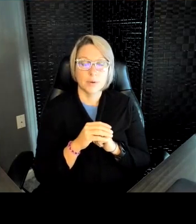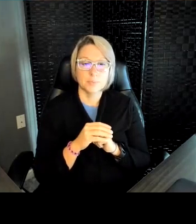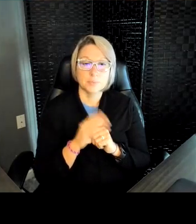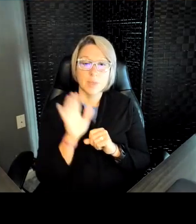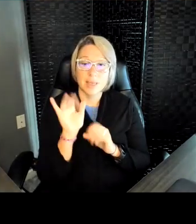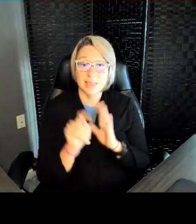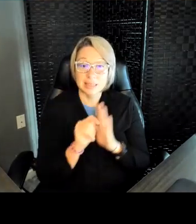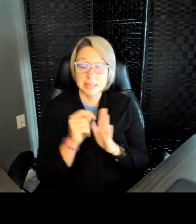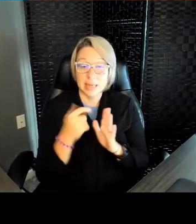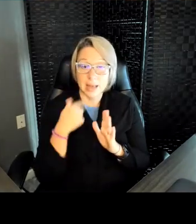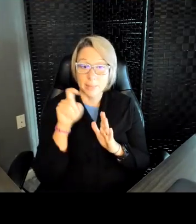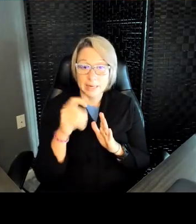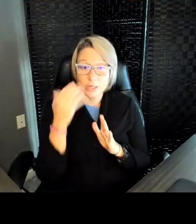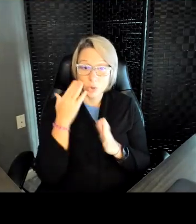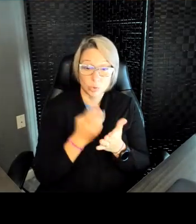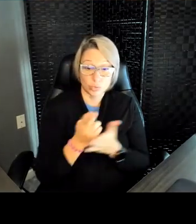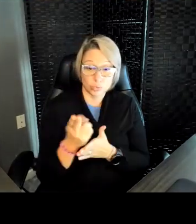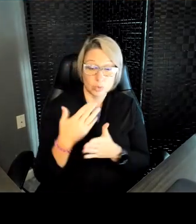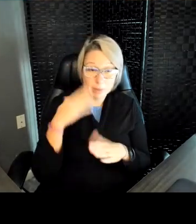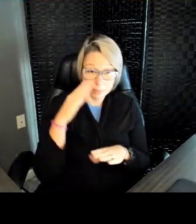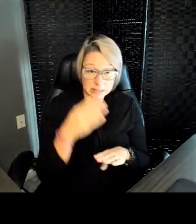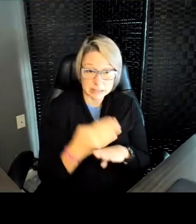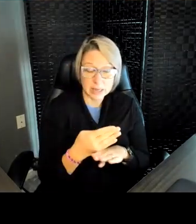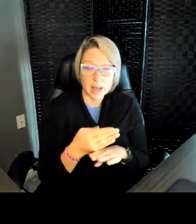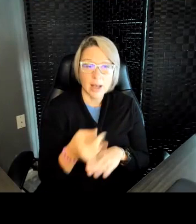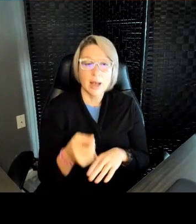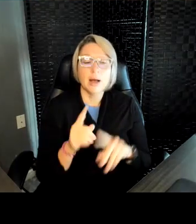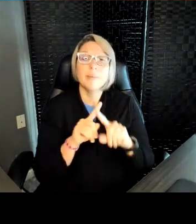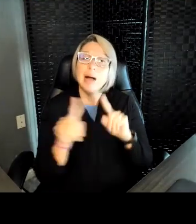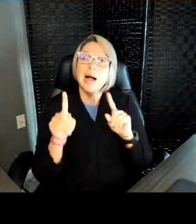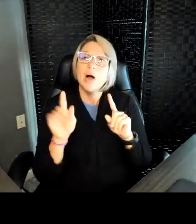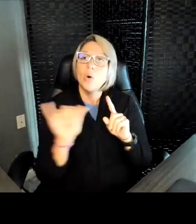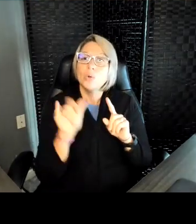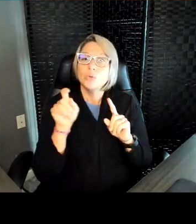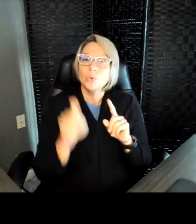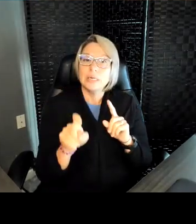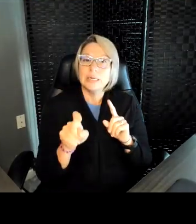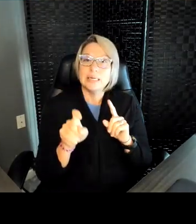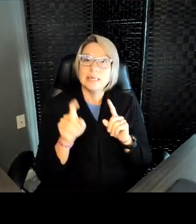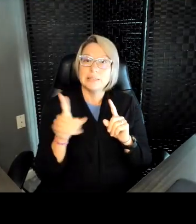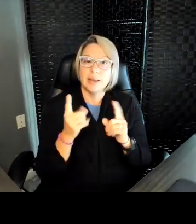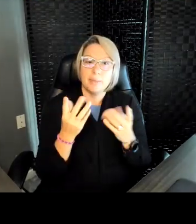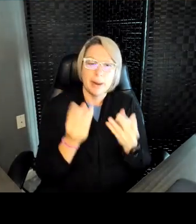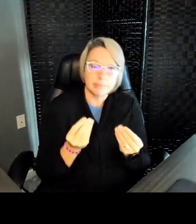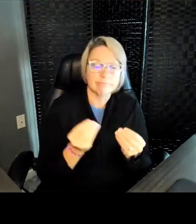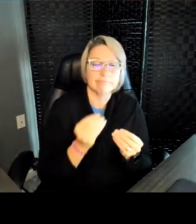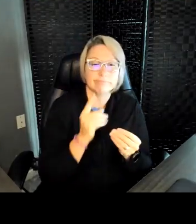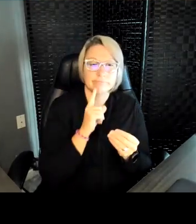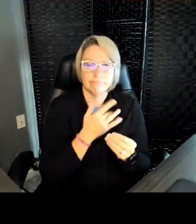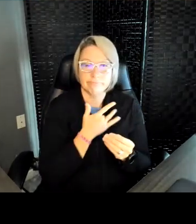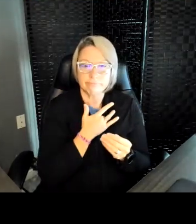truth about my son, but I also needed compassion from the person that was giving